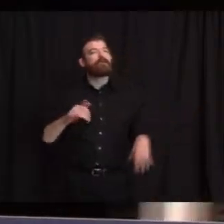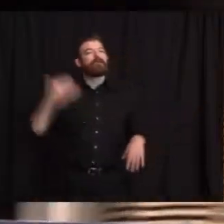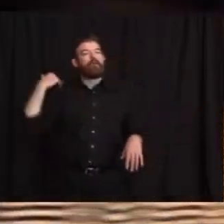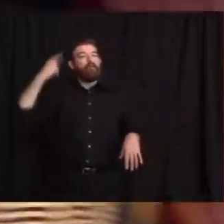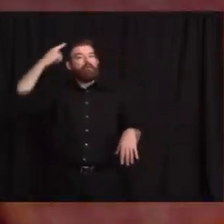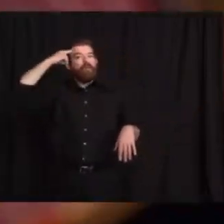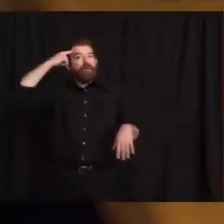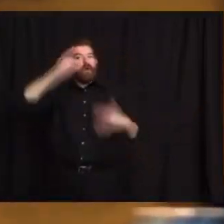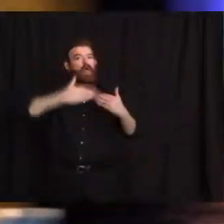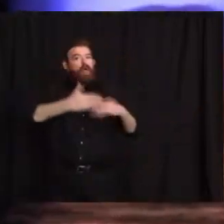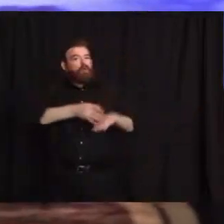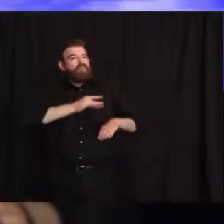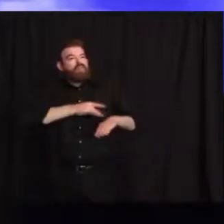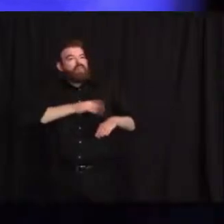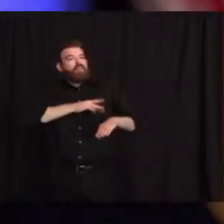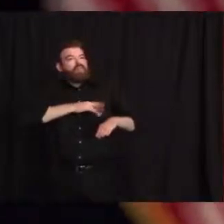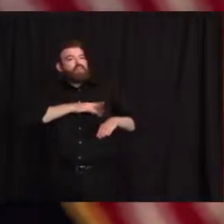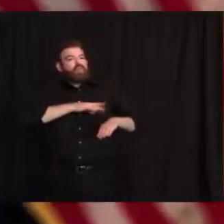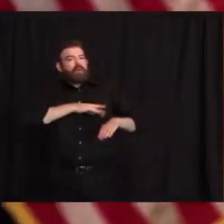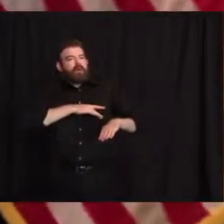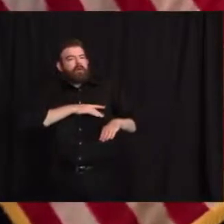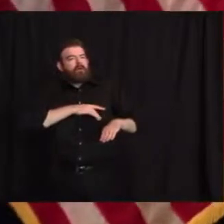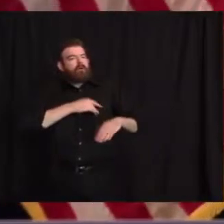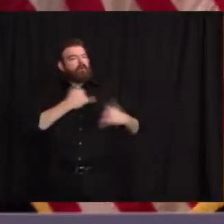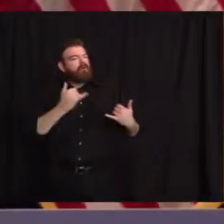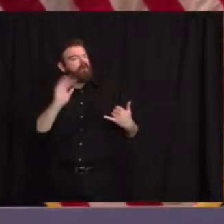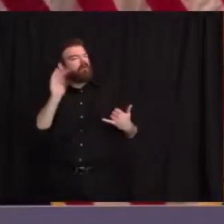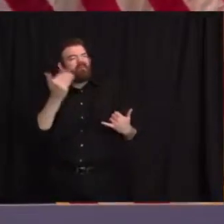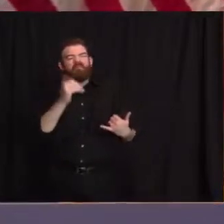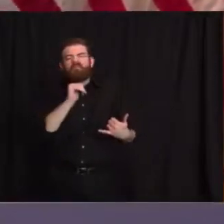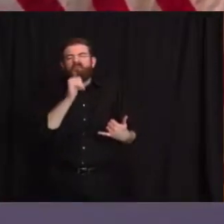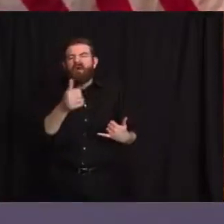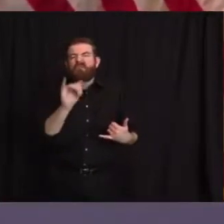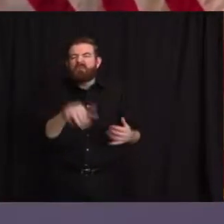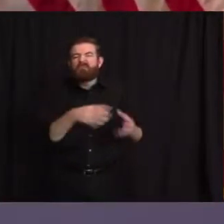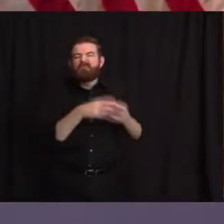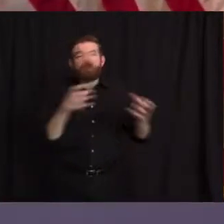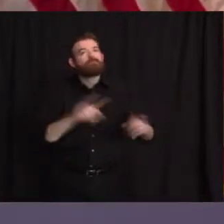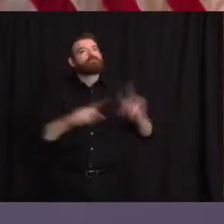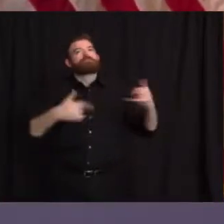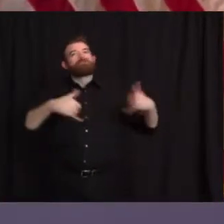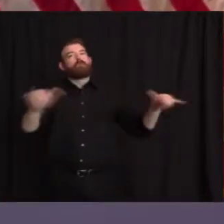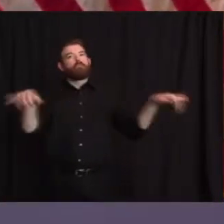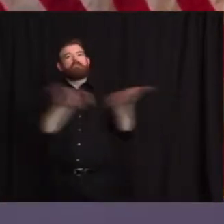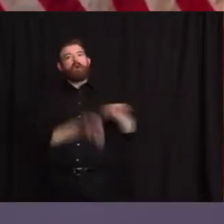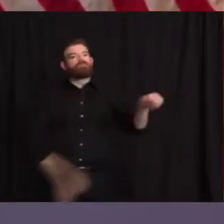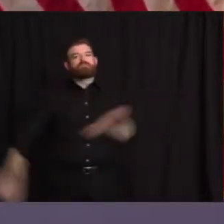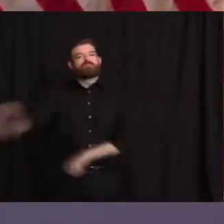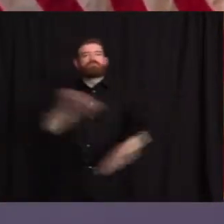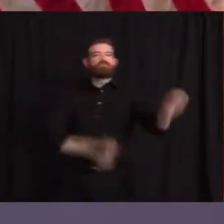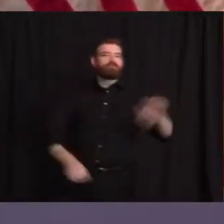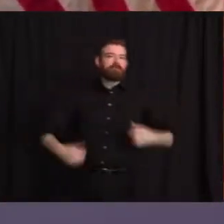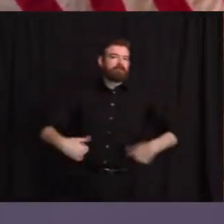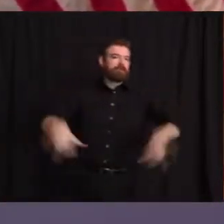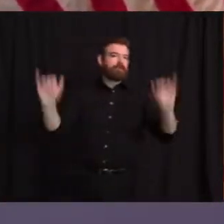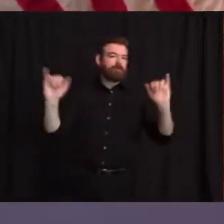lot of grief for using the phrase bubbles a few days ago, but that's a increasingly commonly used phrase where